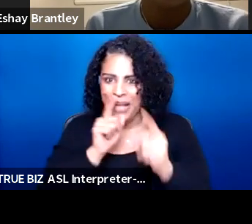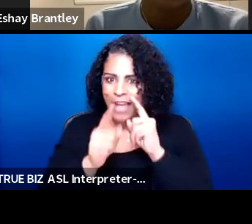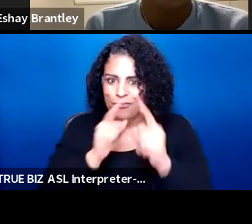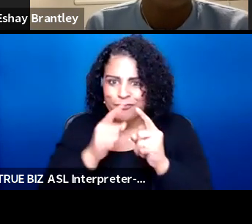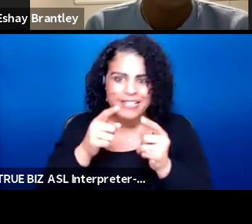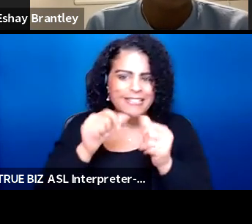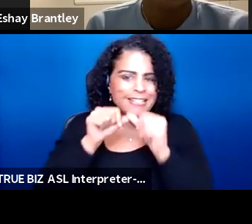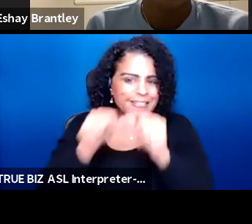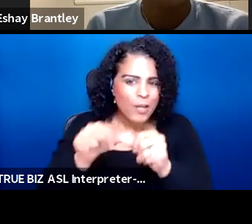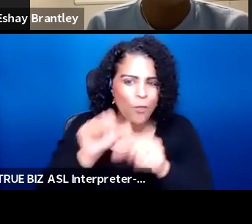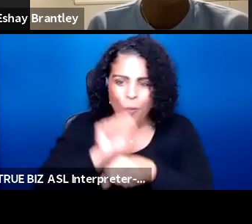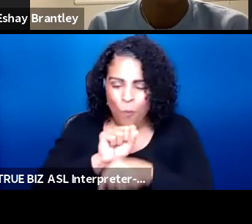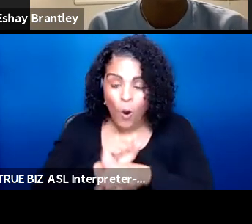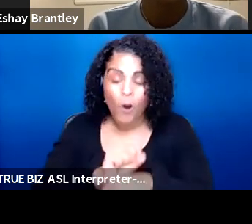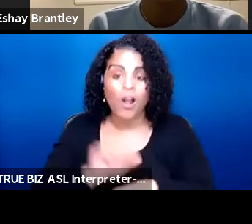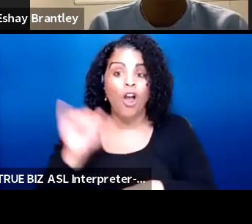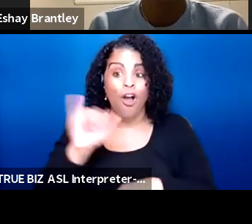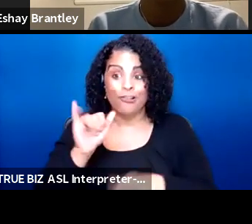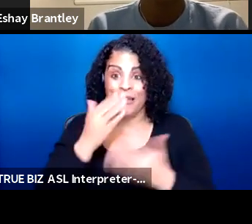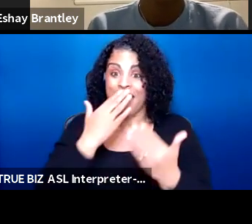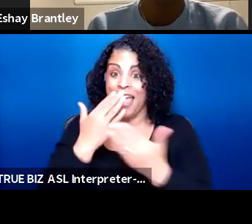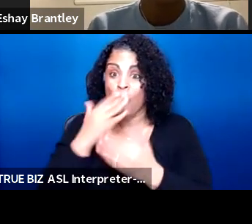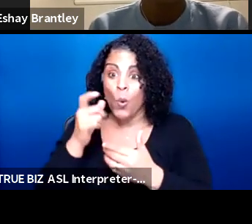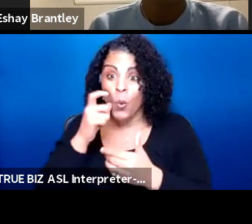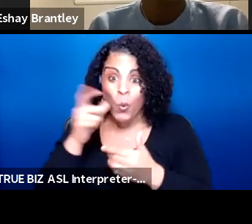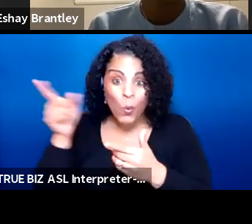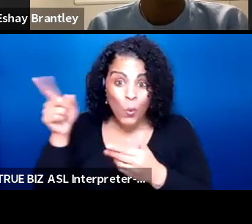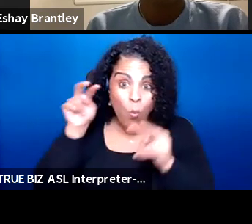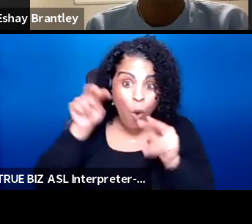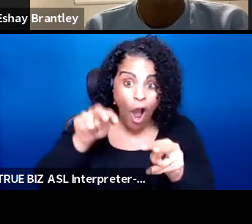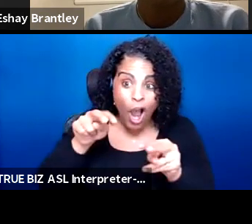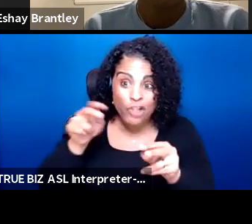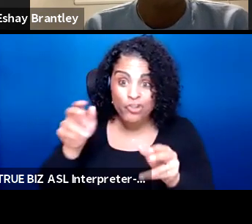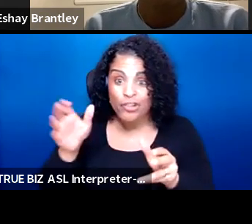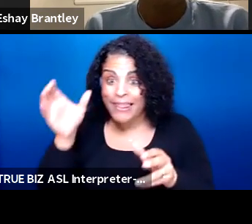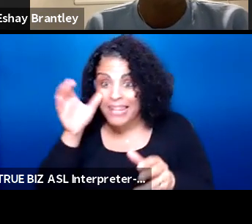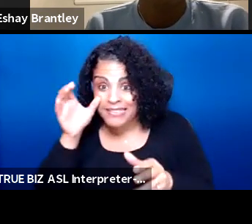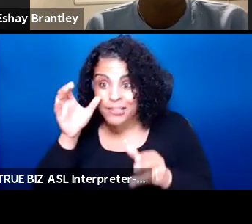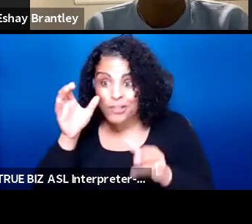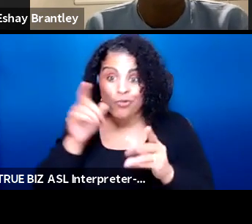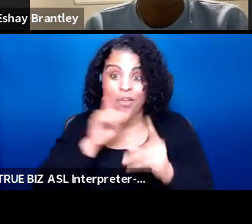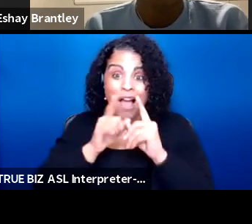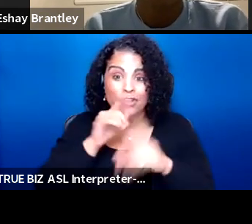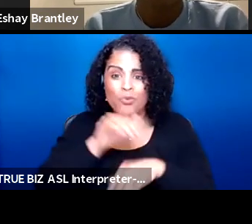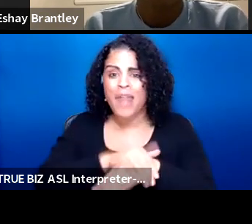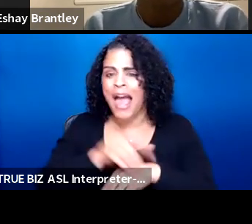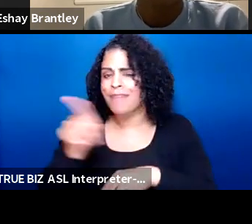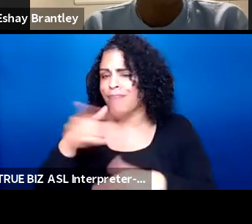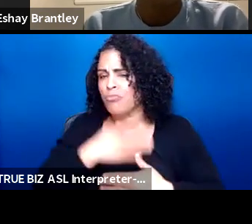work. I also want to thank everyone who tuned in to listen to our conversation tonight. You are so